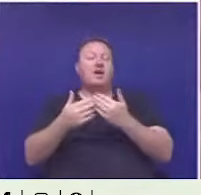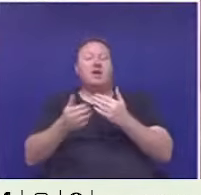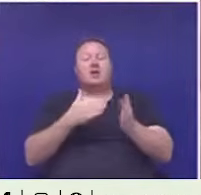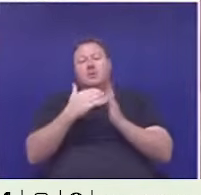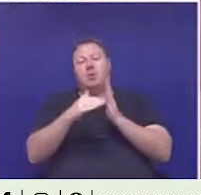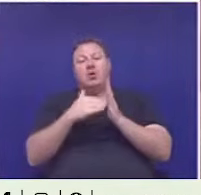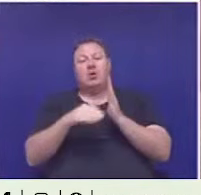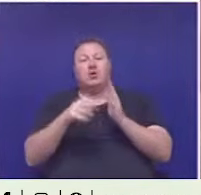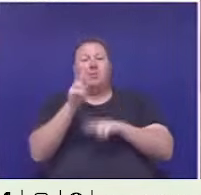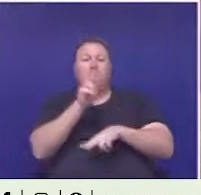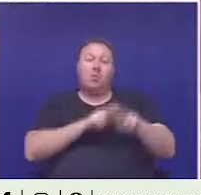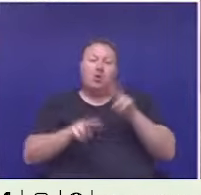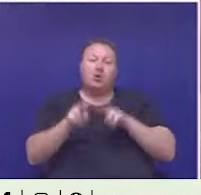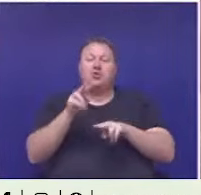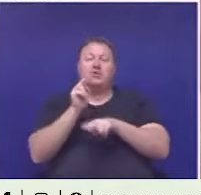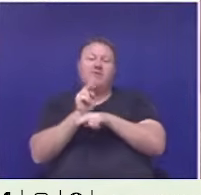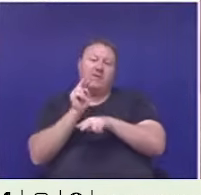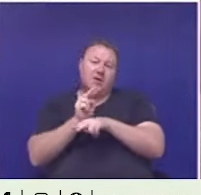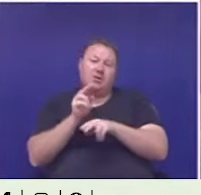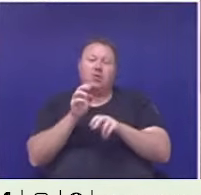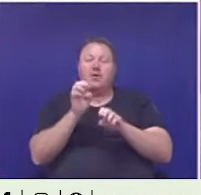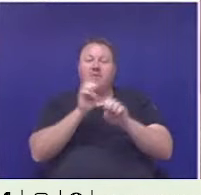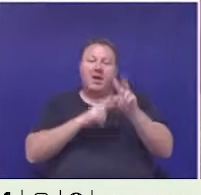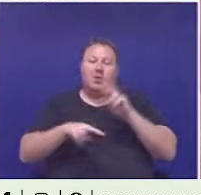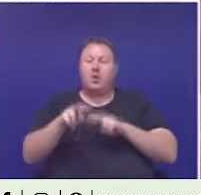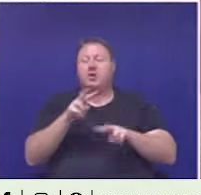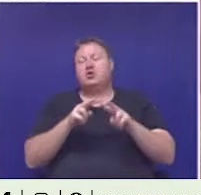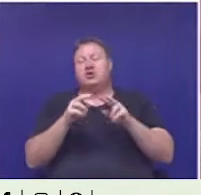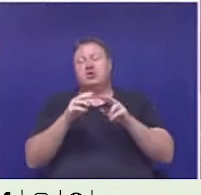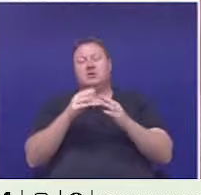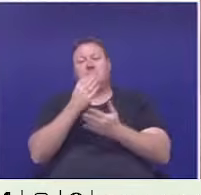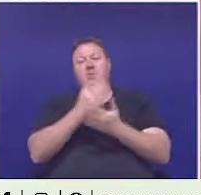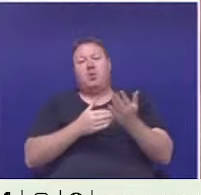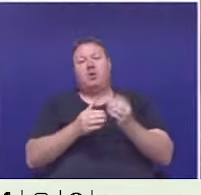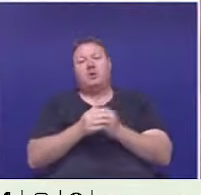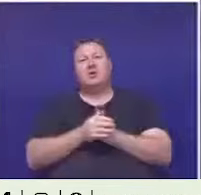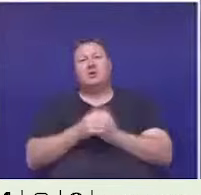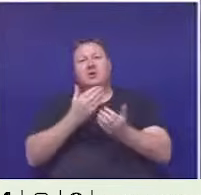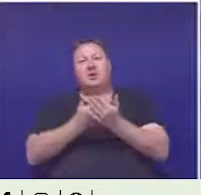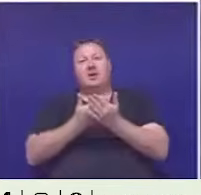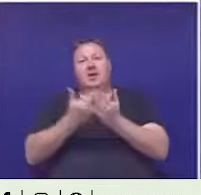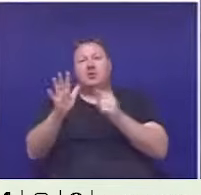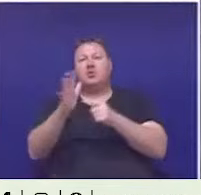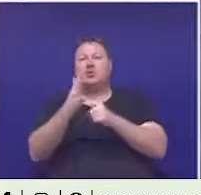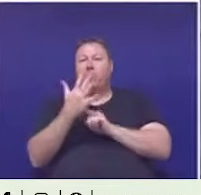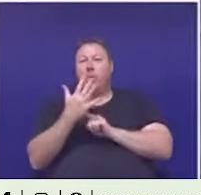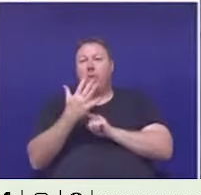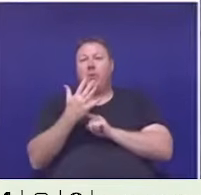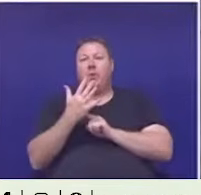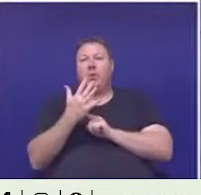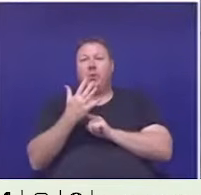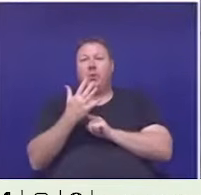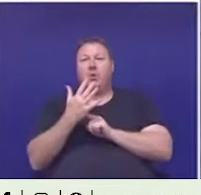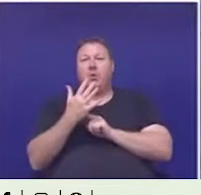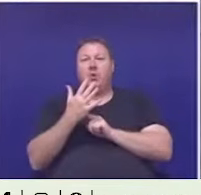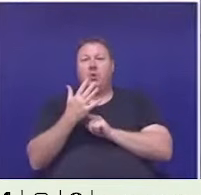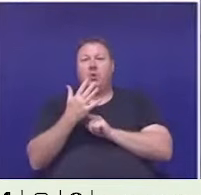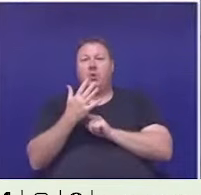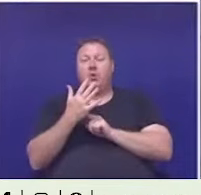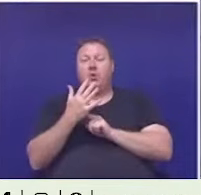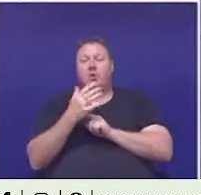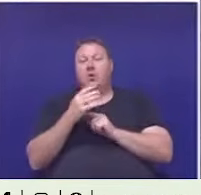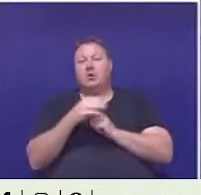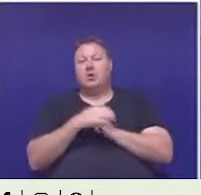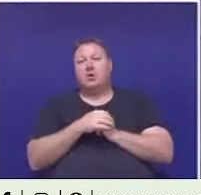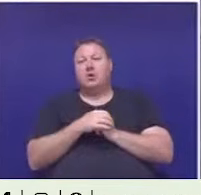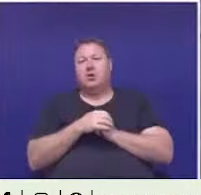and evaluation element. Can Minister please indicate to us, did you appraise yourself as to